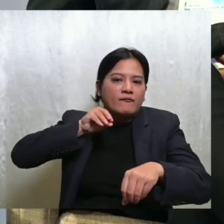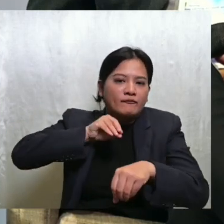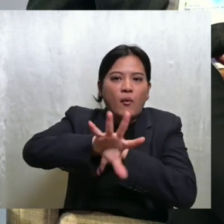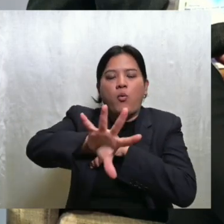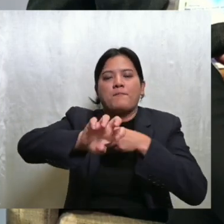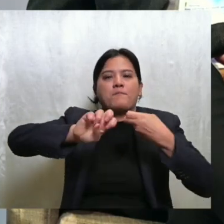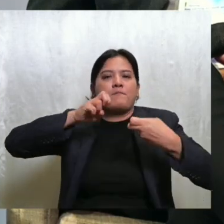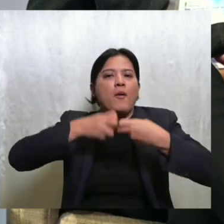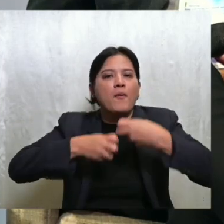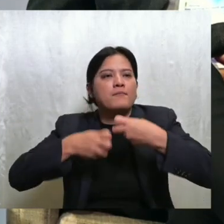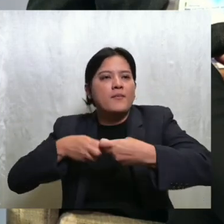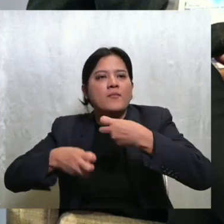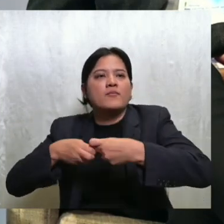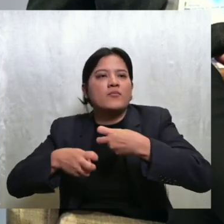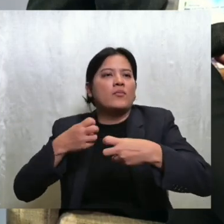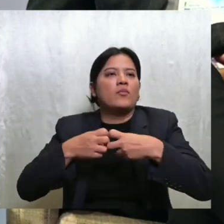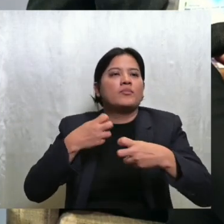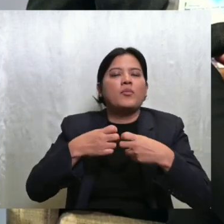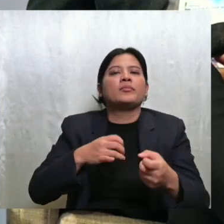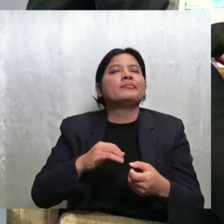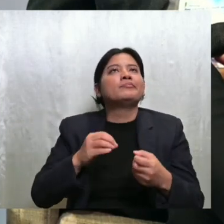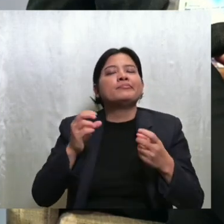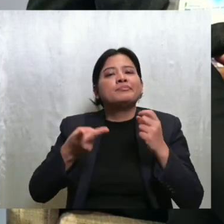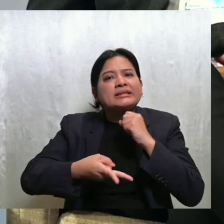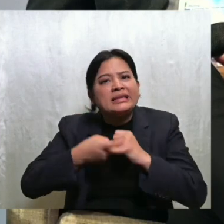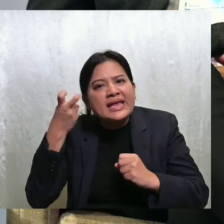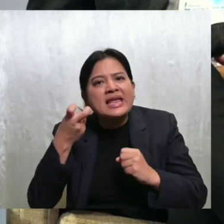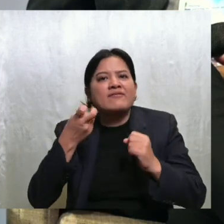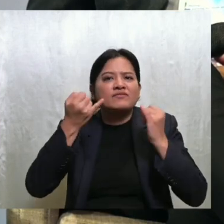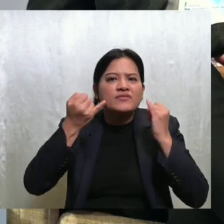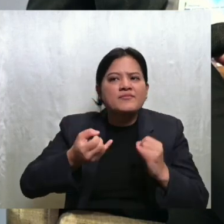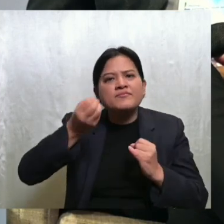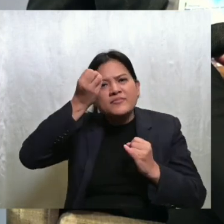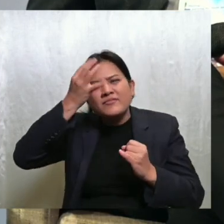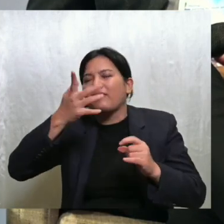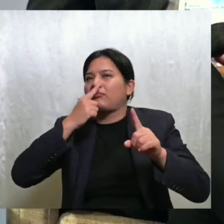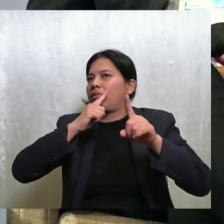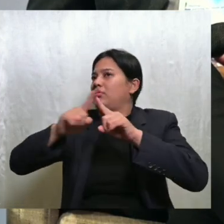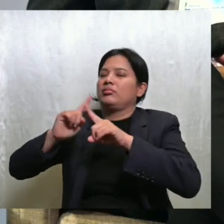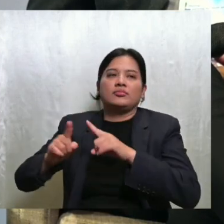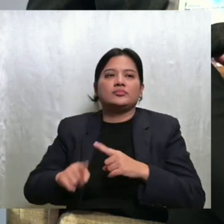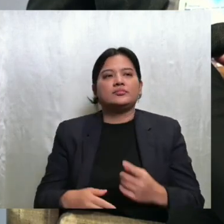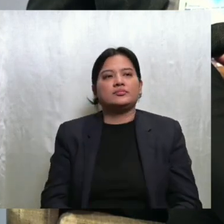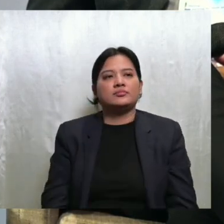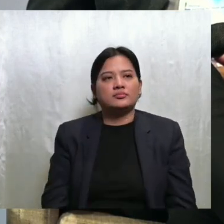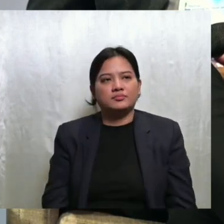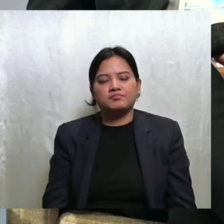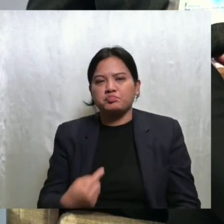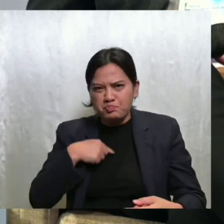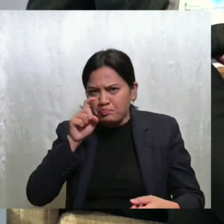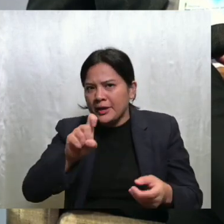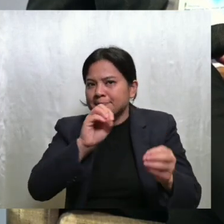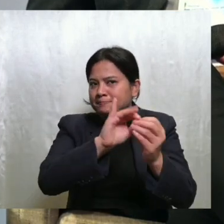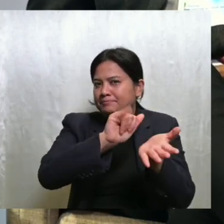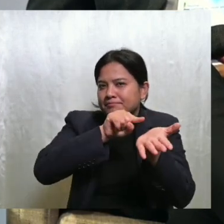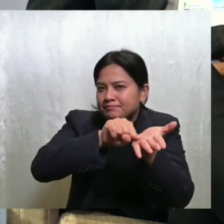technology to production before we bring any technology to production. And then we actively research on how we can leverage these technologies to